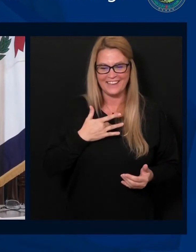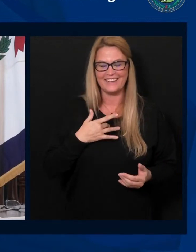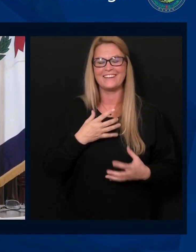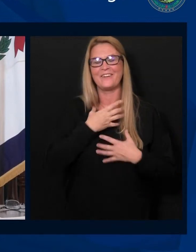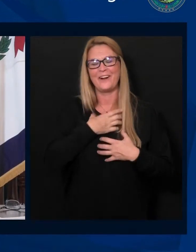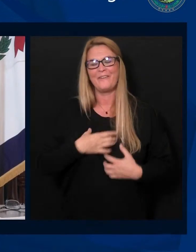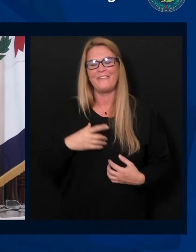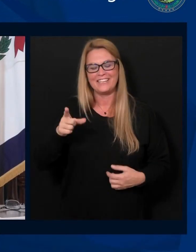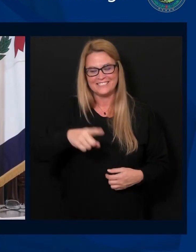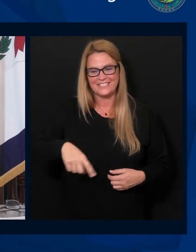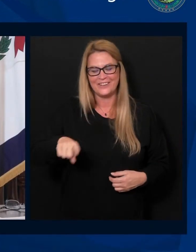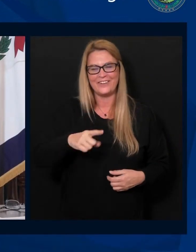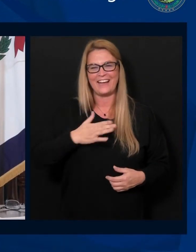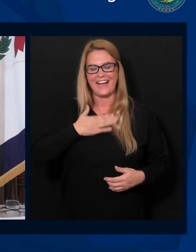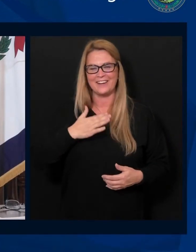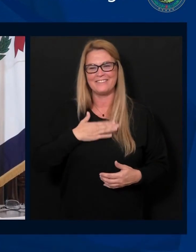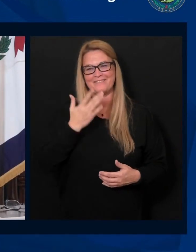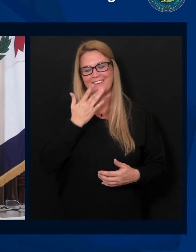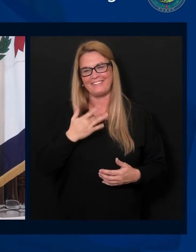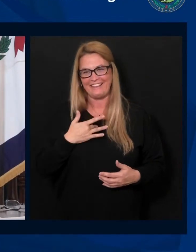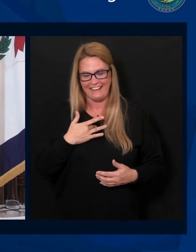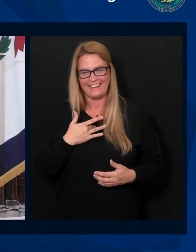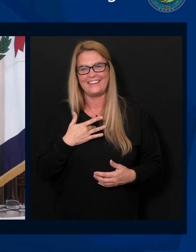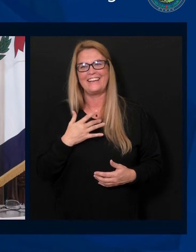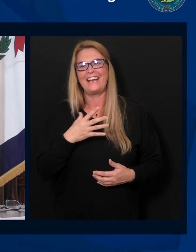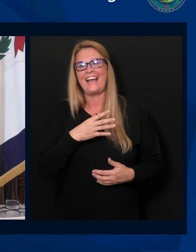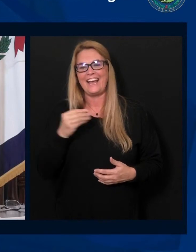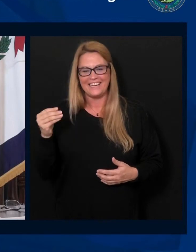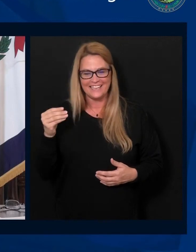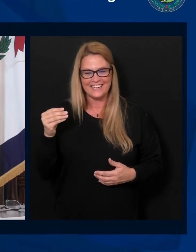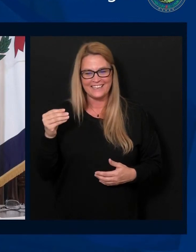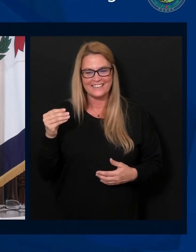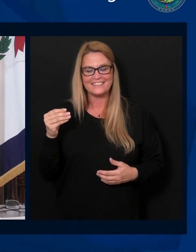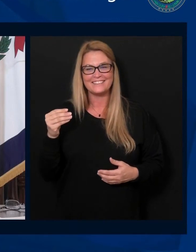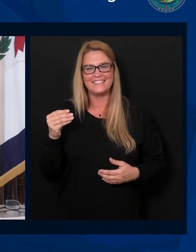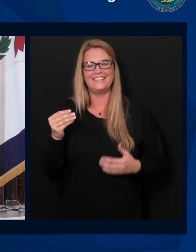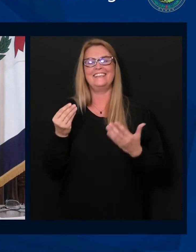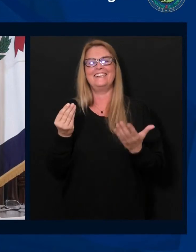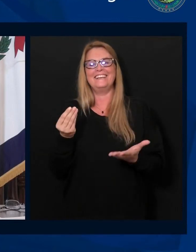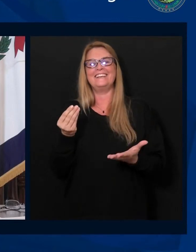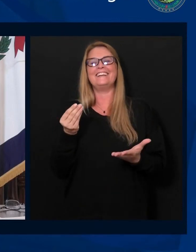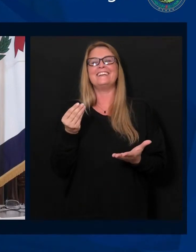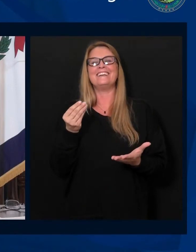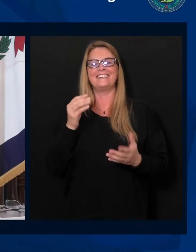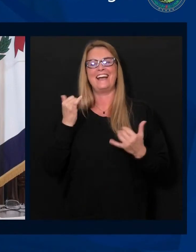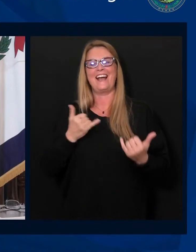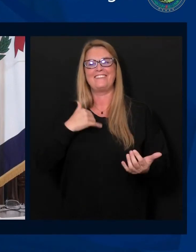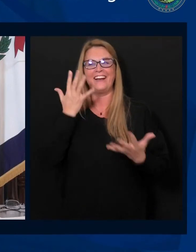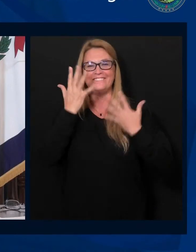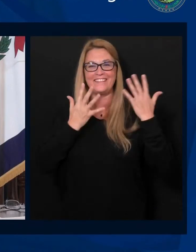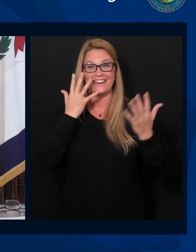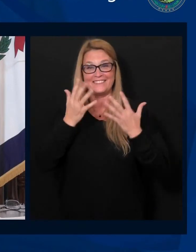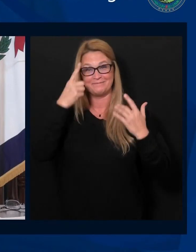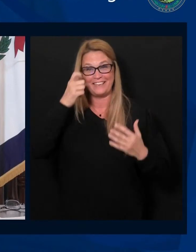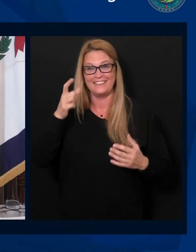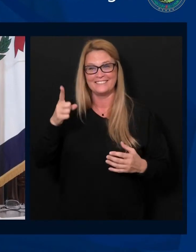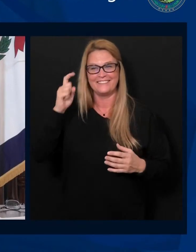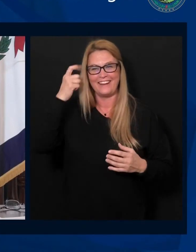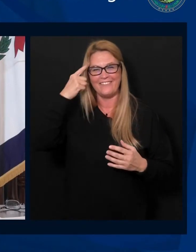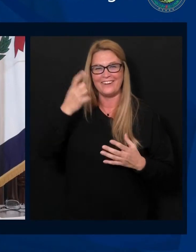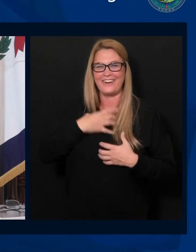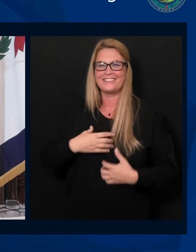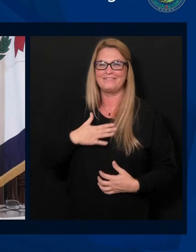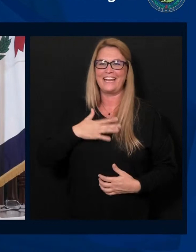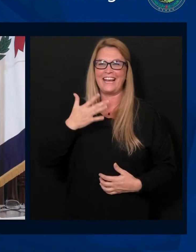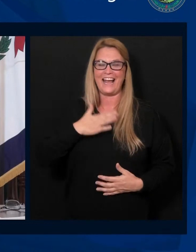her the happiest of all birthdays, and there she is, she's blushing a little bit and everything. So all